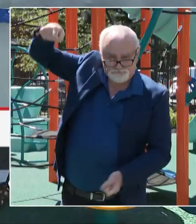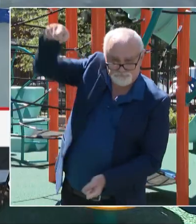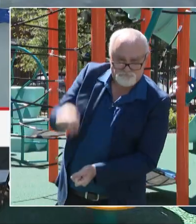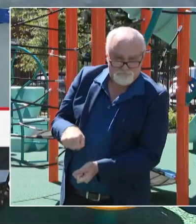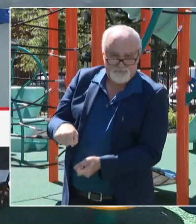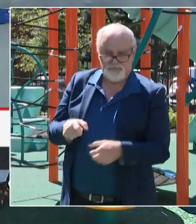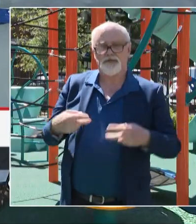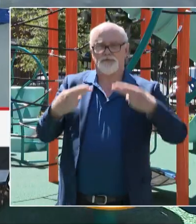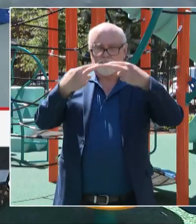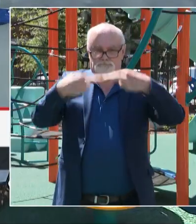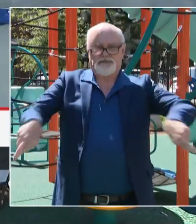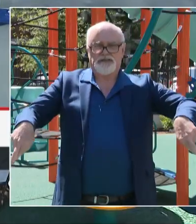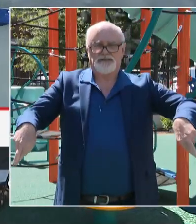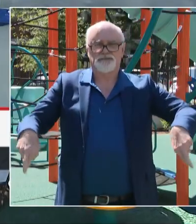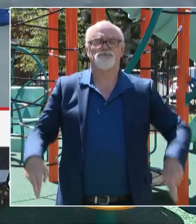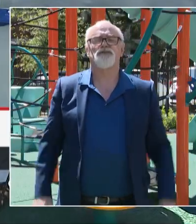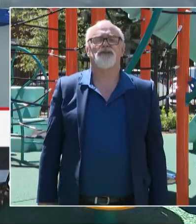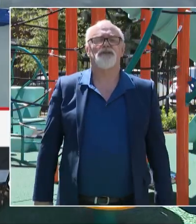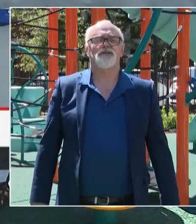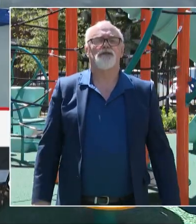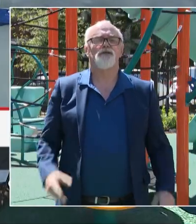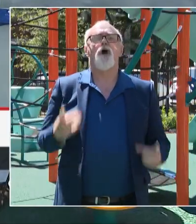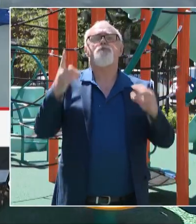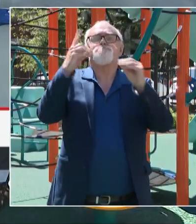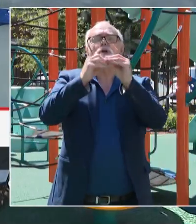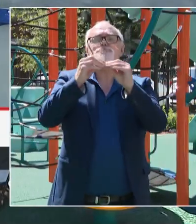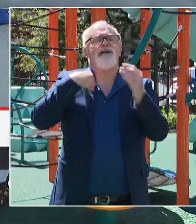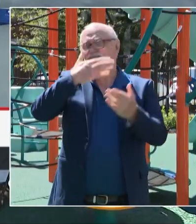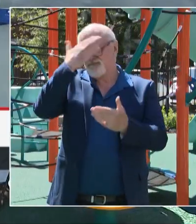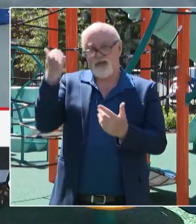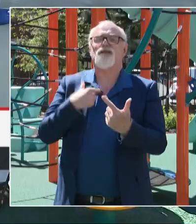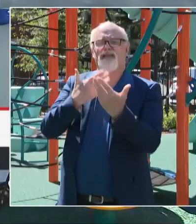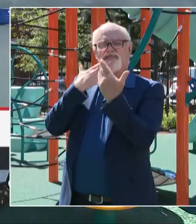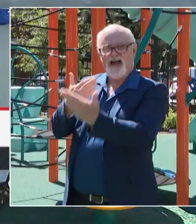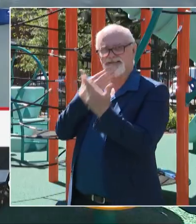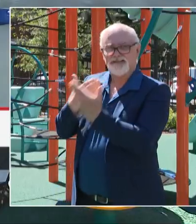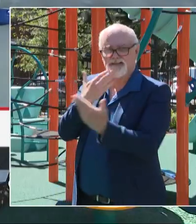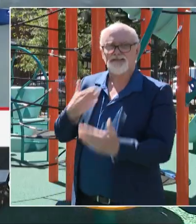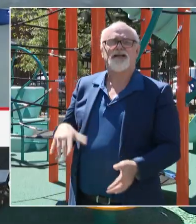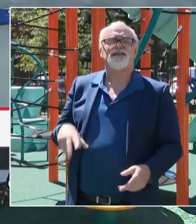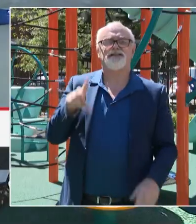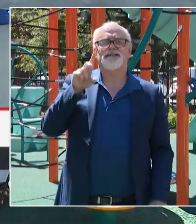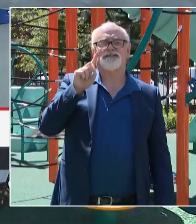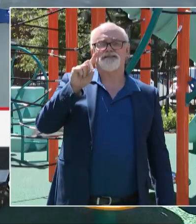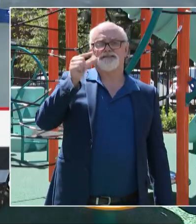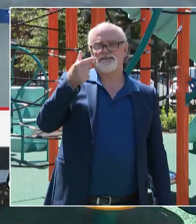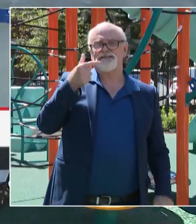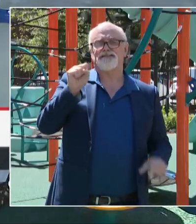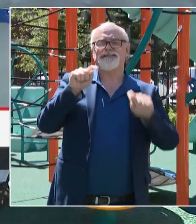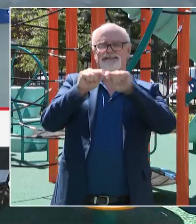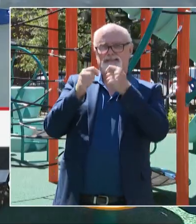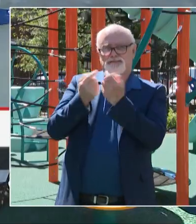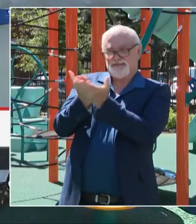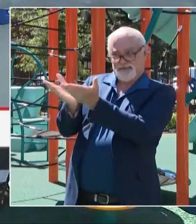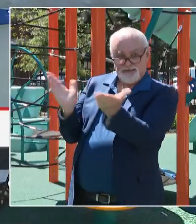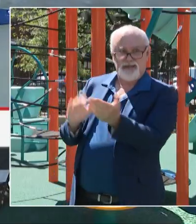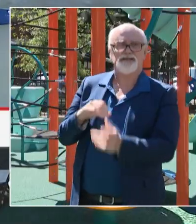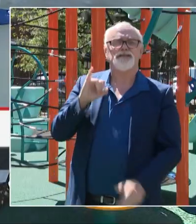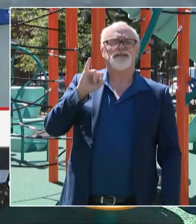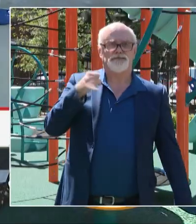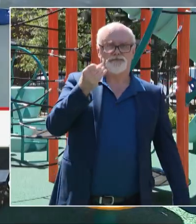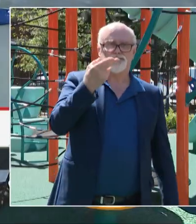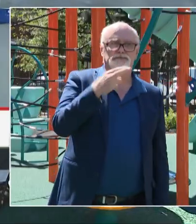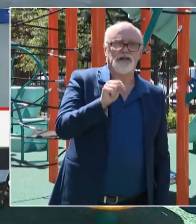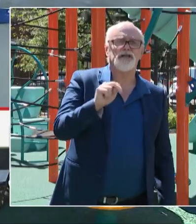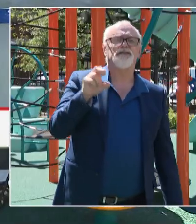With that being said, I'm sorry. I also wanted to thank John Stokes, and I wanted to thank the community as well. I wanted to echo, thank you for your patience. It's not